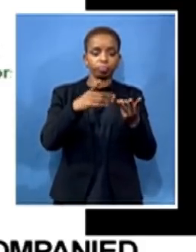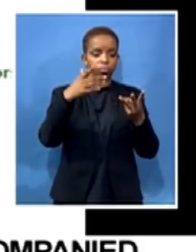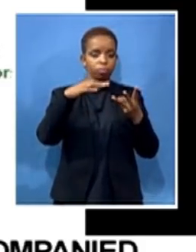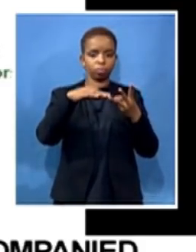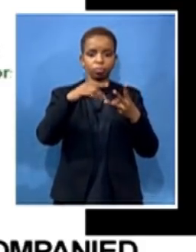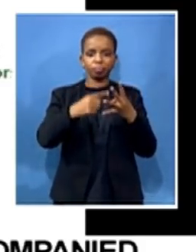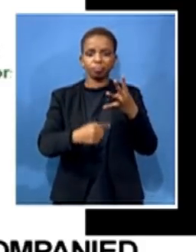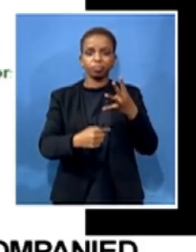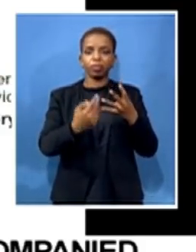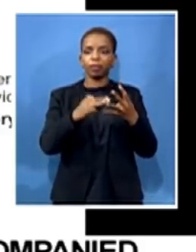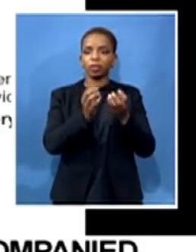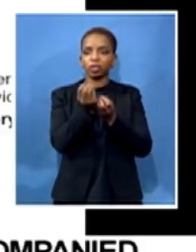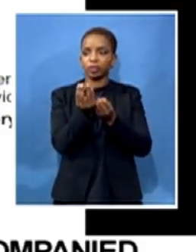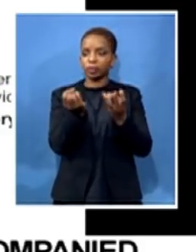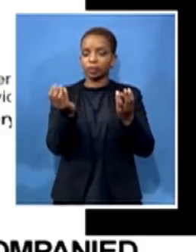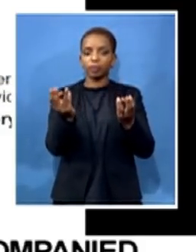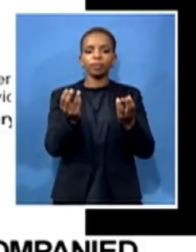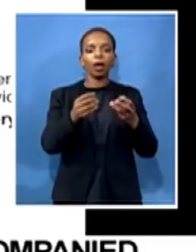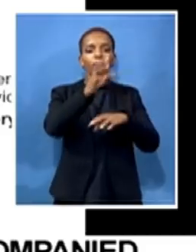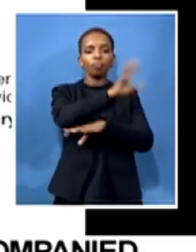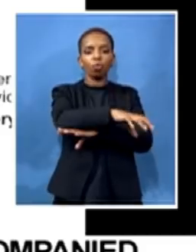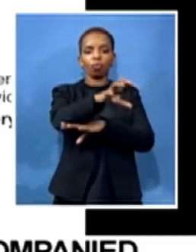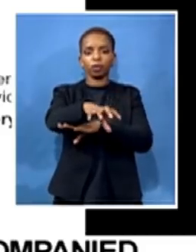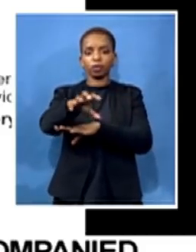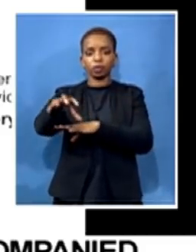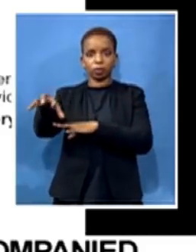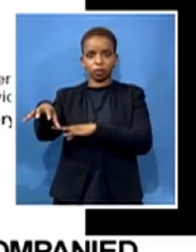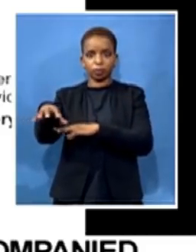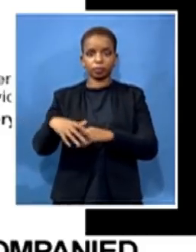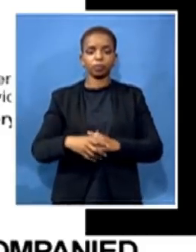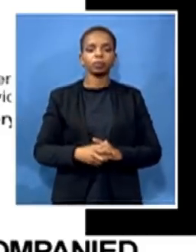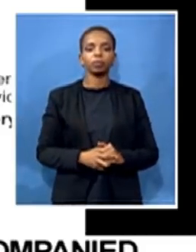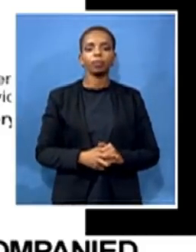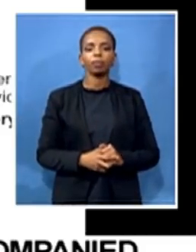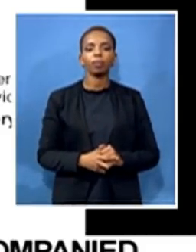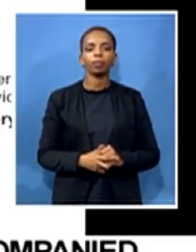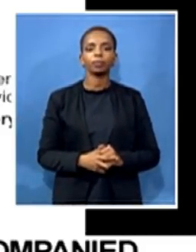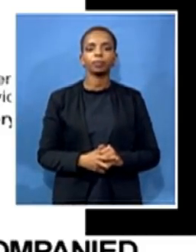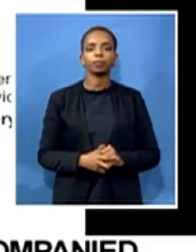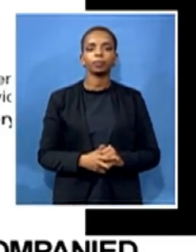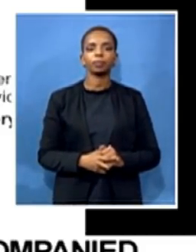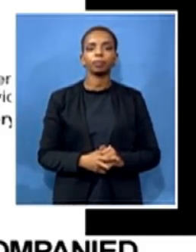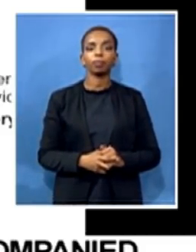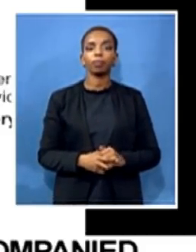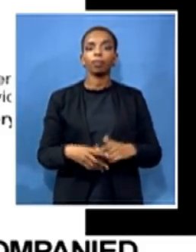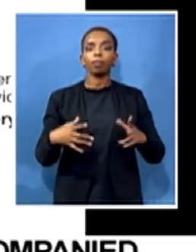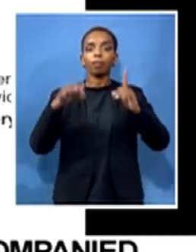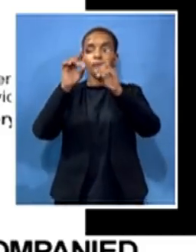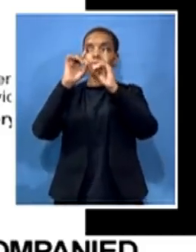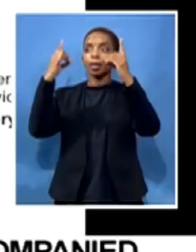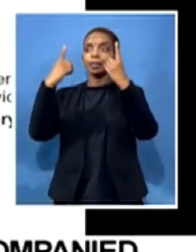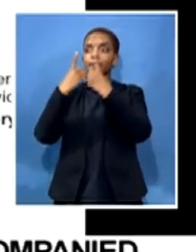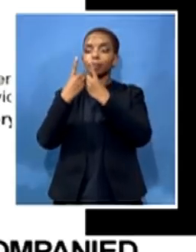provinces. And we are, whilst the Department of Water Affairs is giving emergency